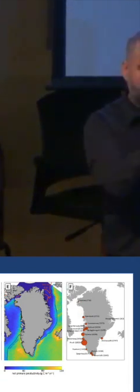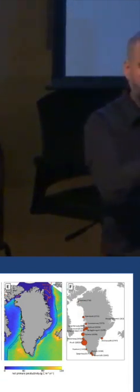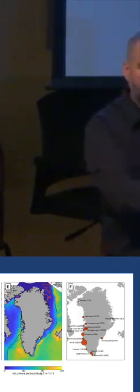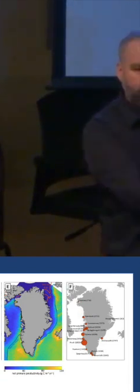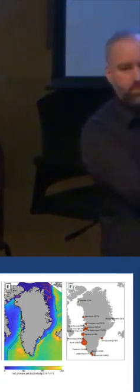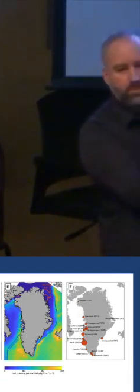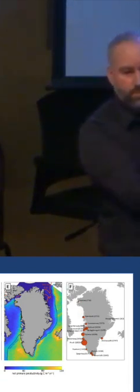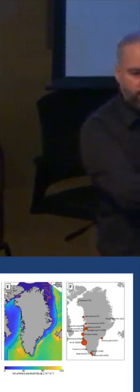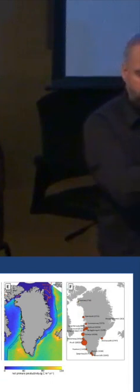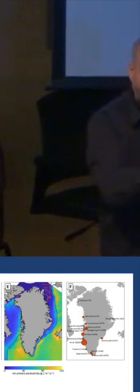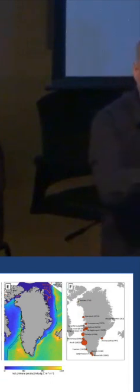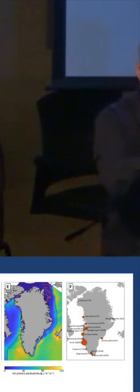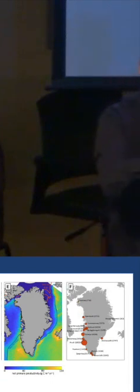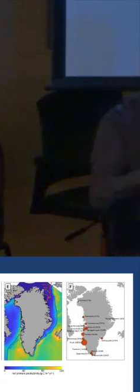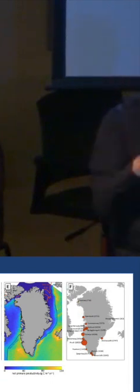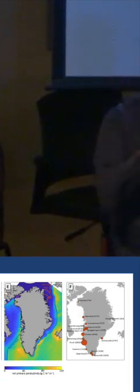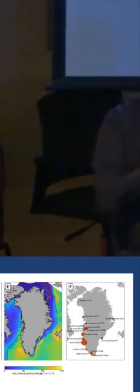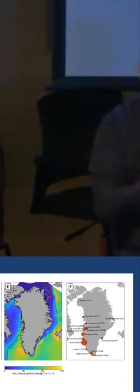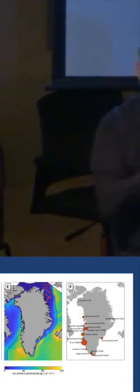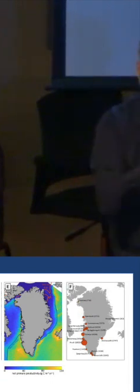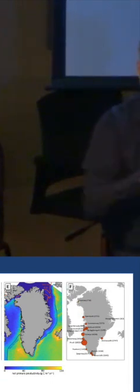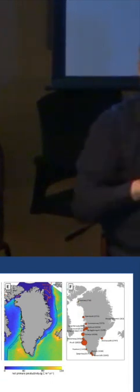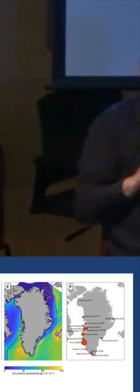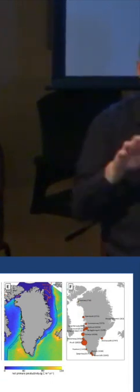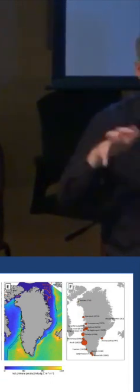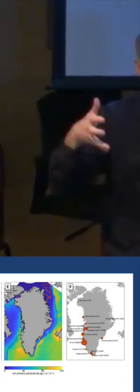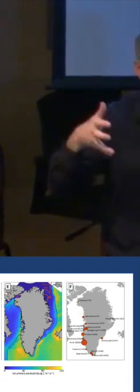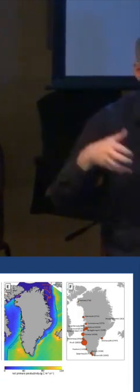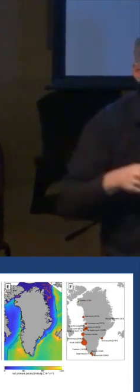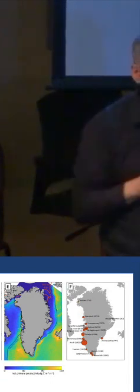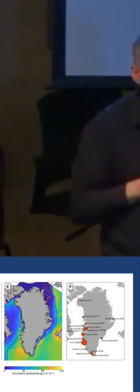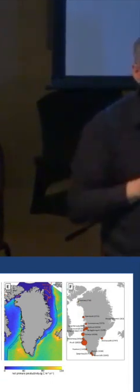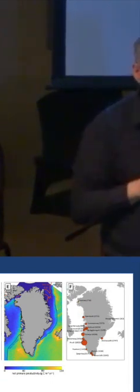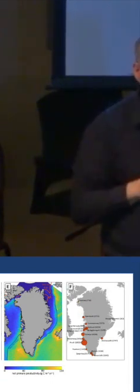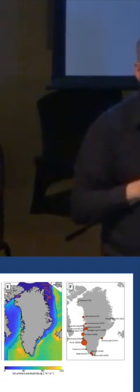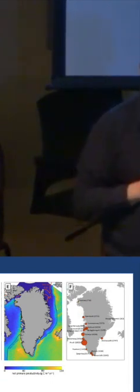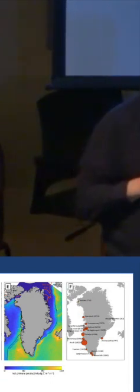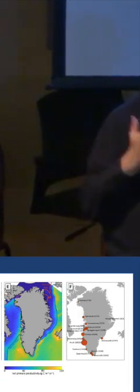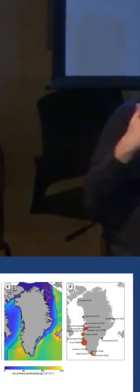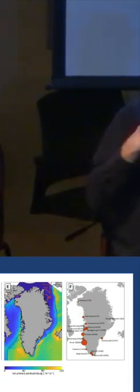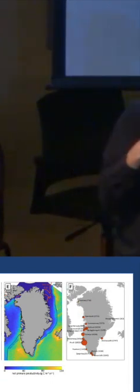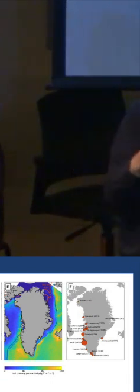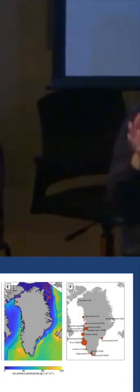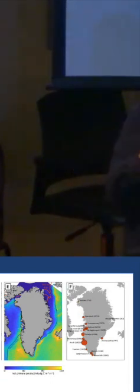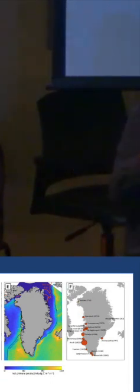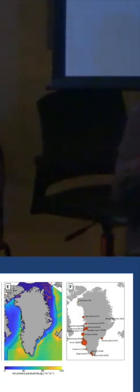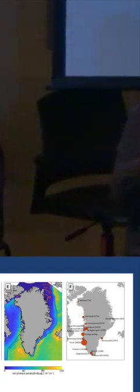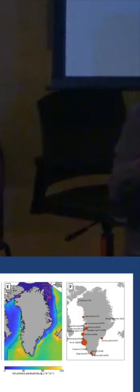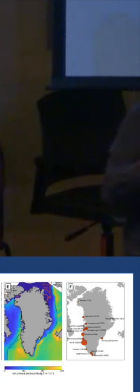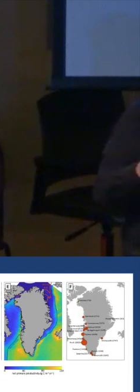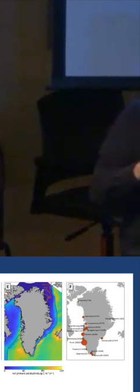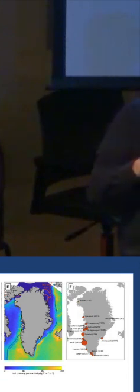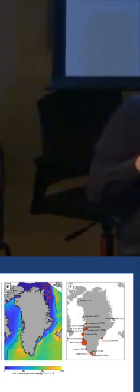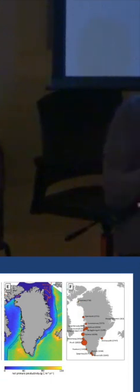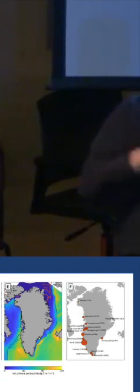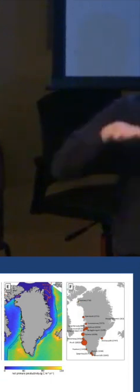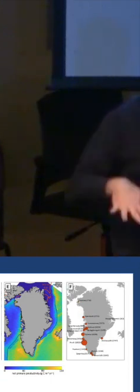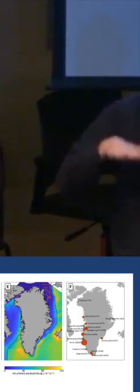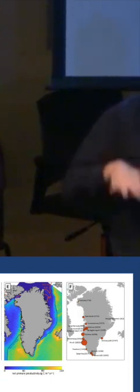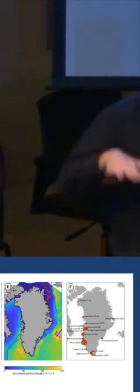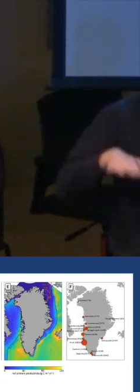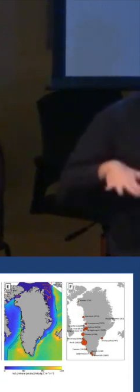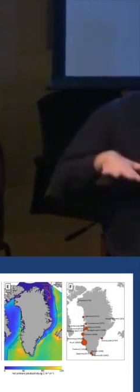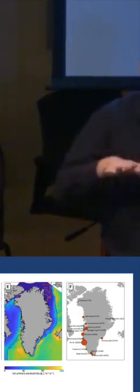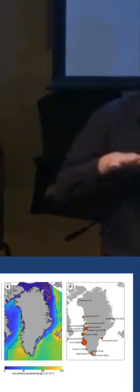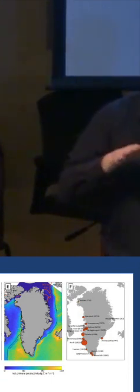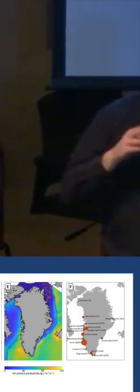time not a loud, I don't think it's loud, video. This time we're going to walk from the glacier to the